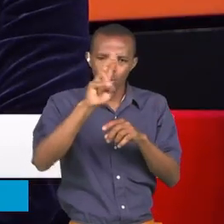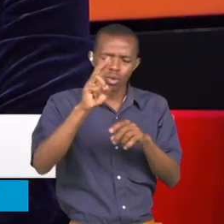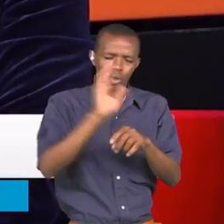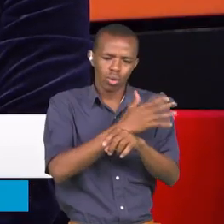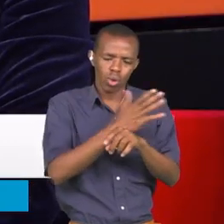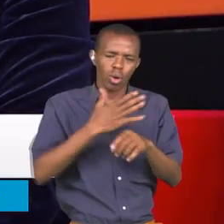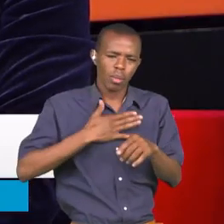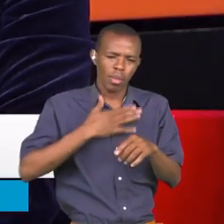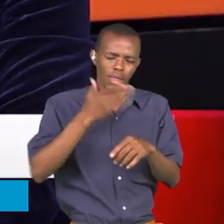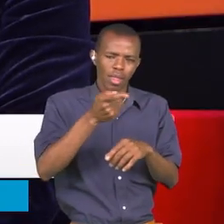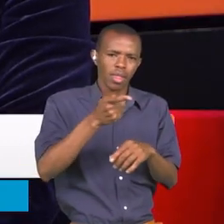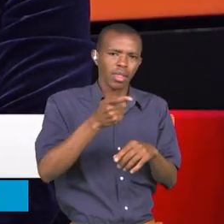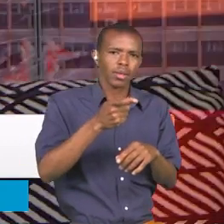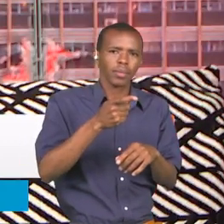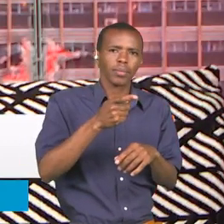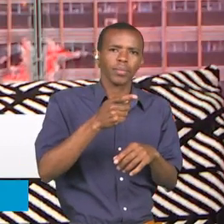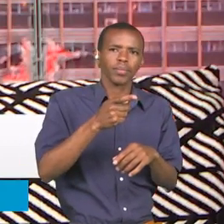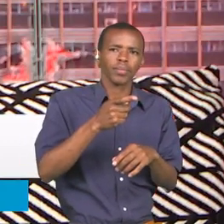I can see